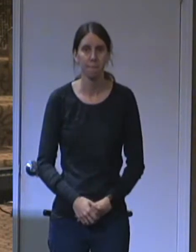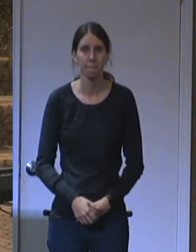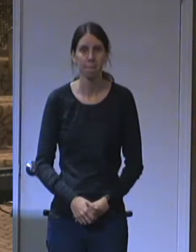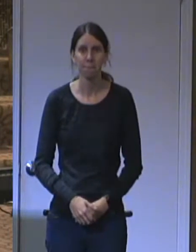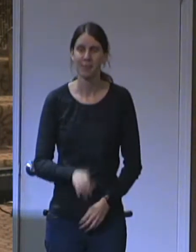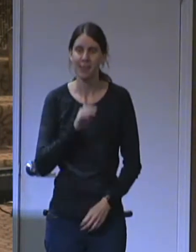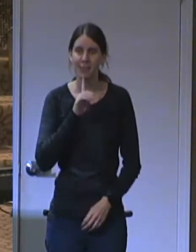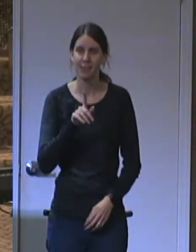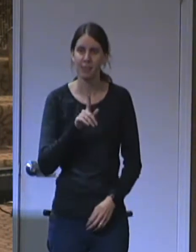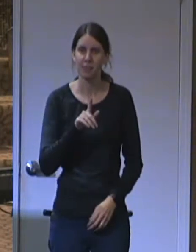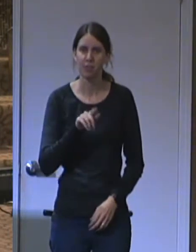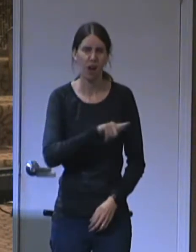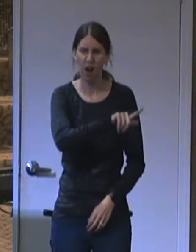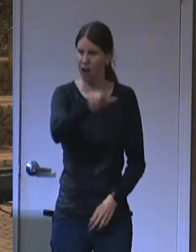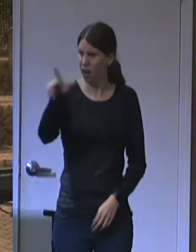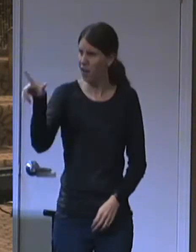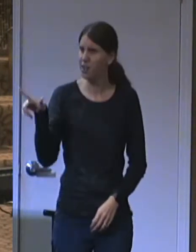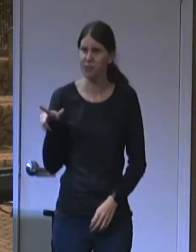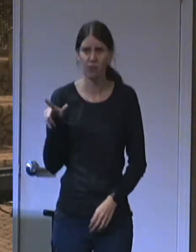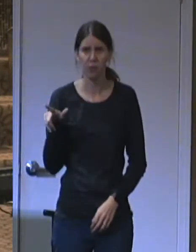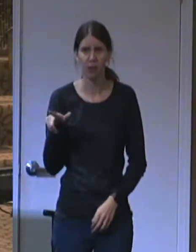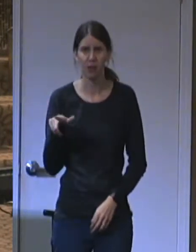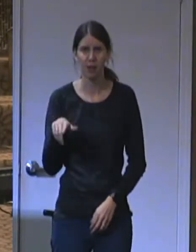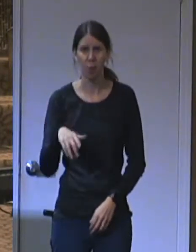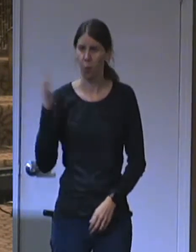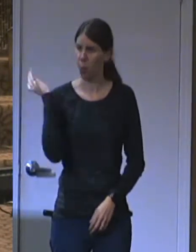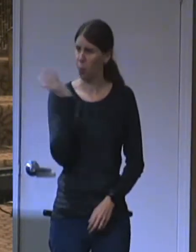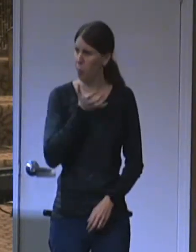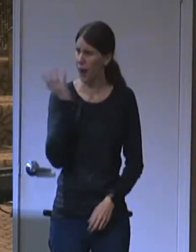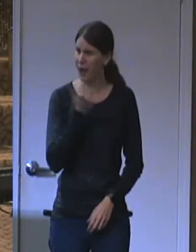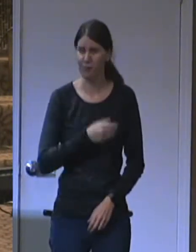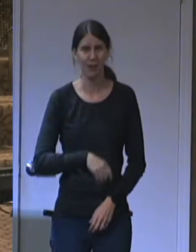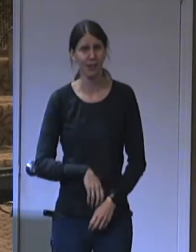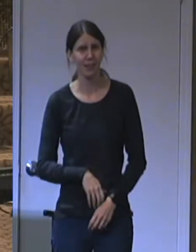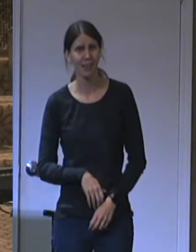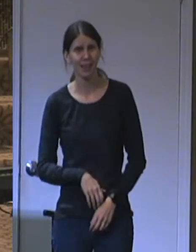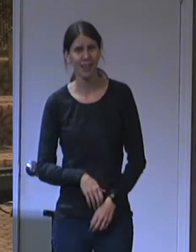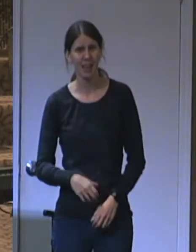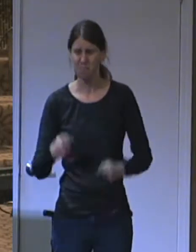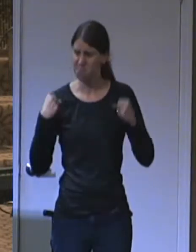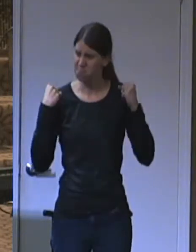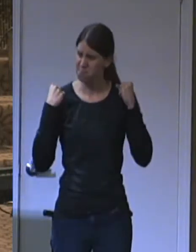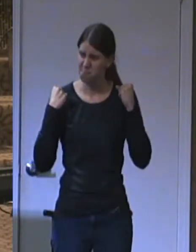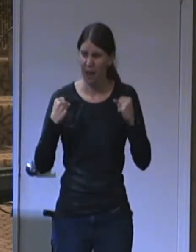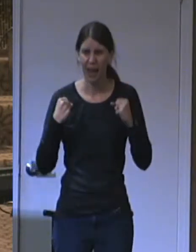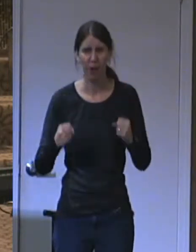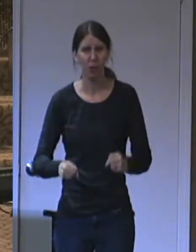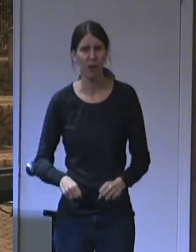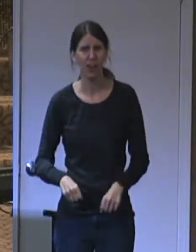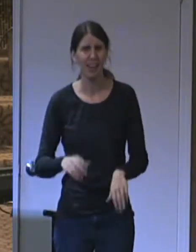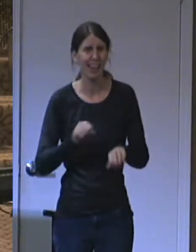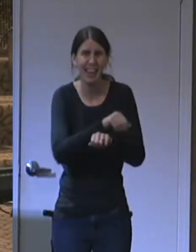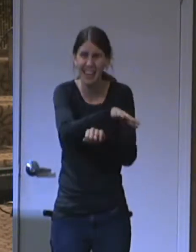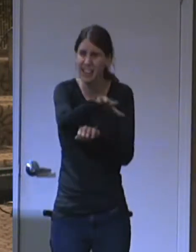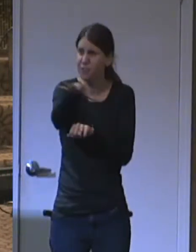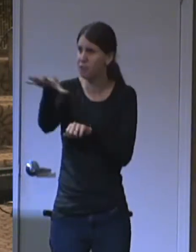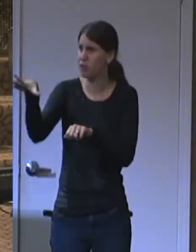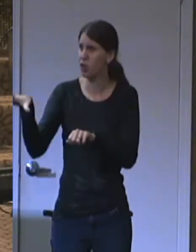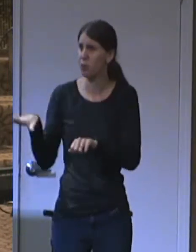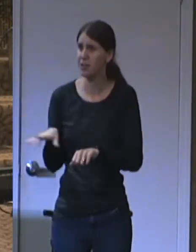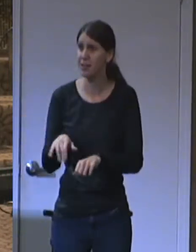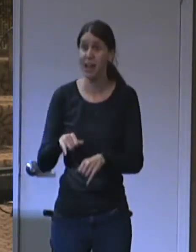And it says, every one of you, wow, what kind of a testimony is that? What kind of power, what kind of reach, what kind of influence